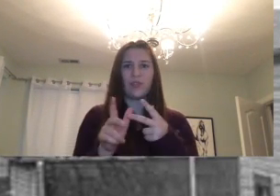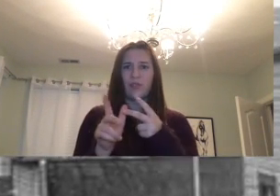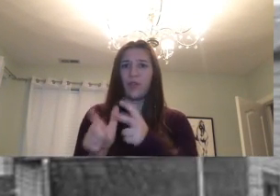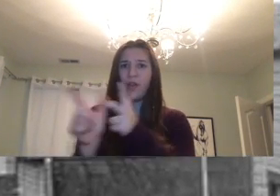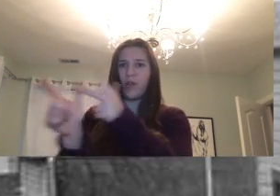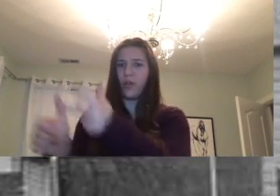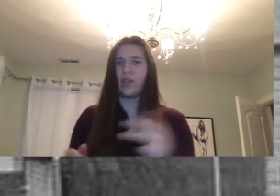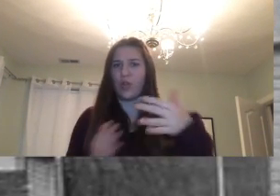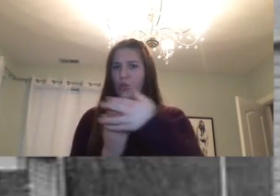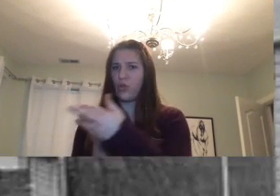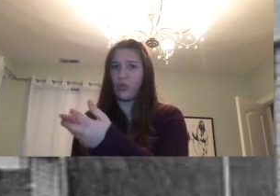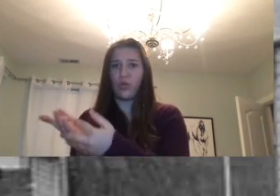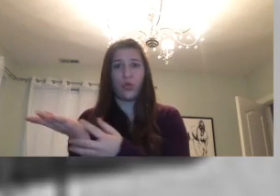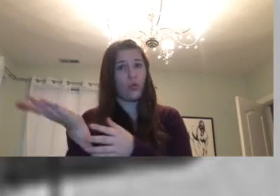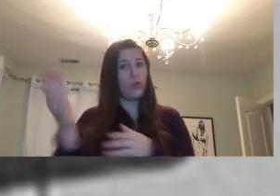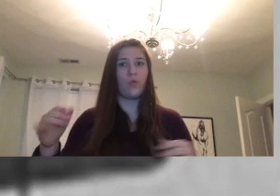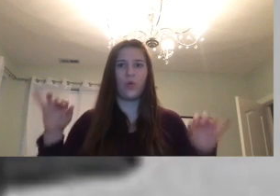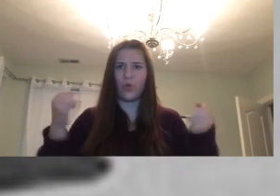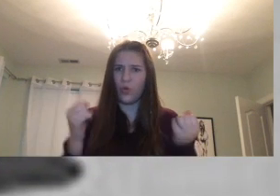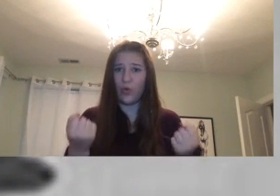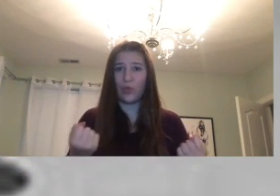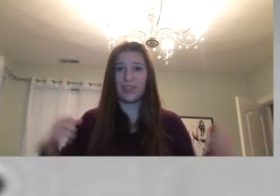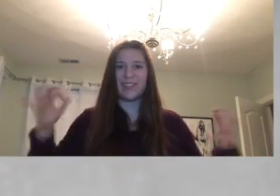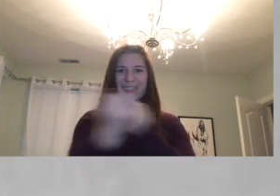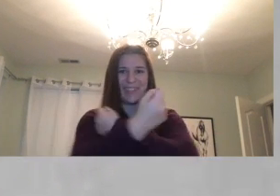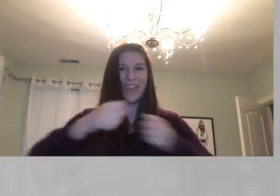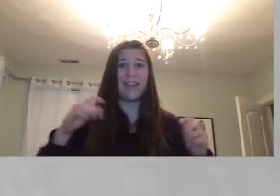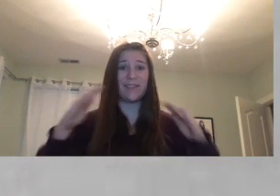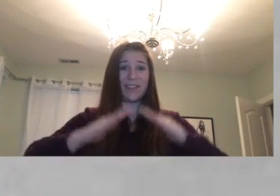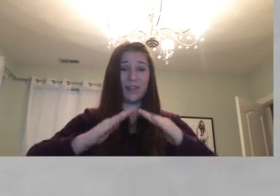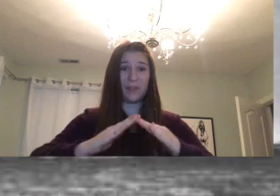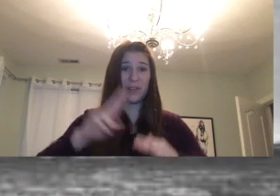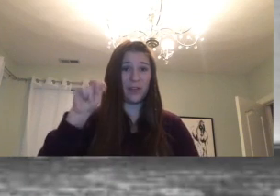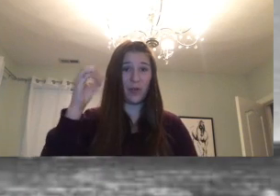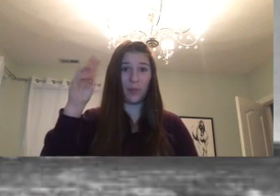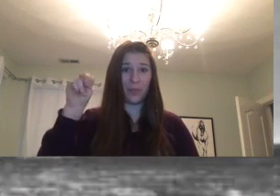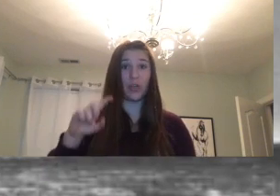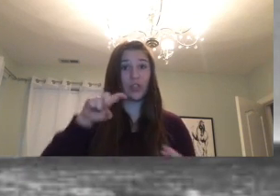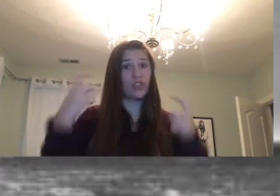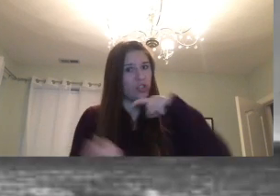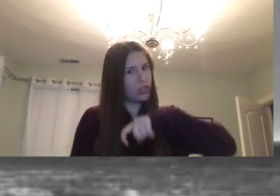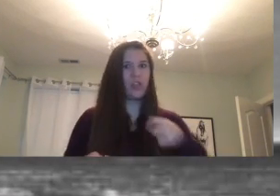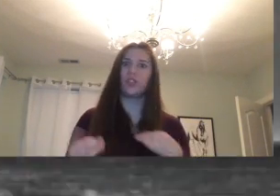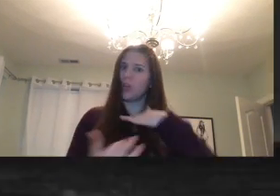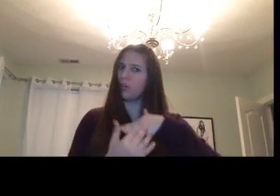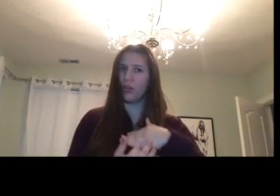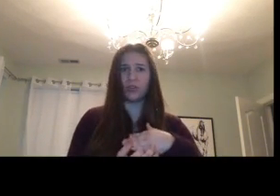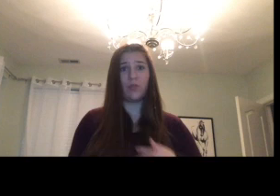town of Nome. This resulted in the transition from old to new technology and the changing of dog sledding